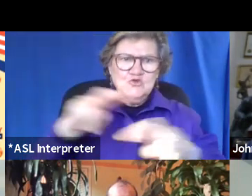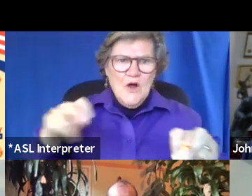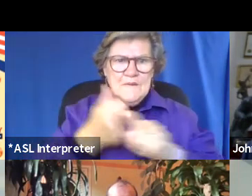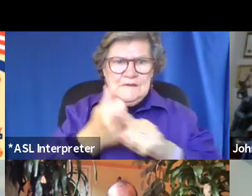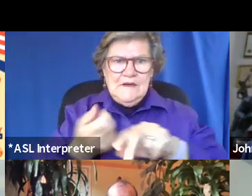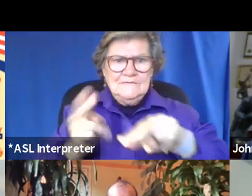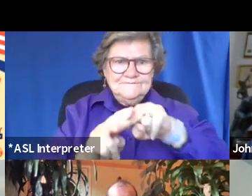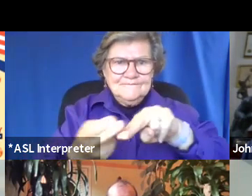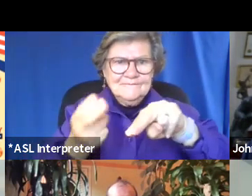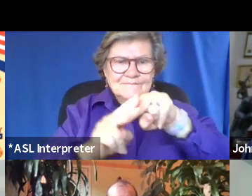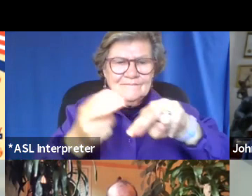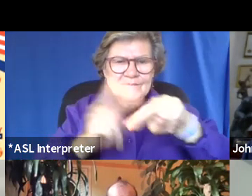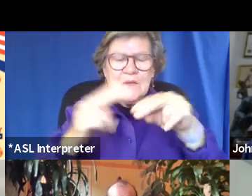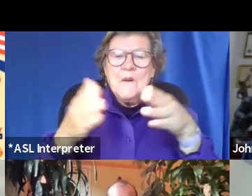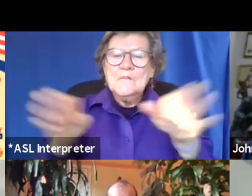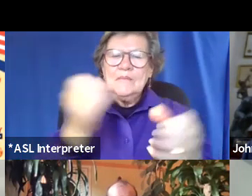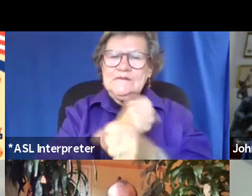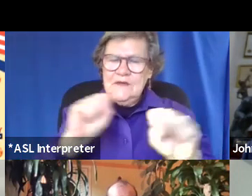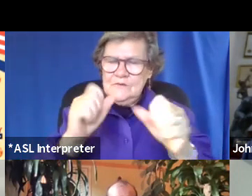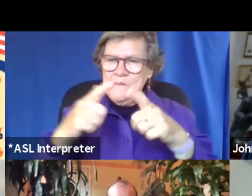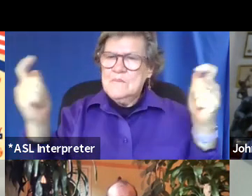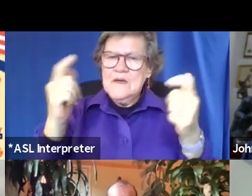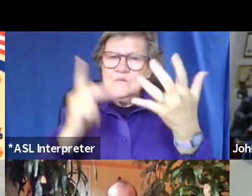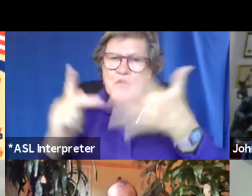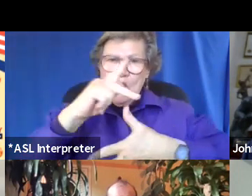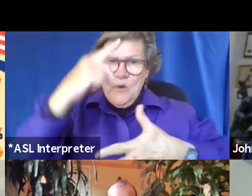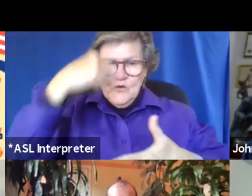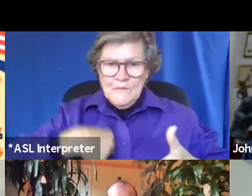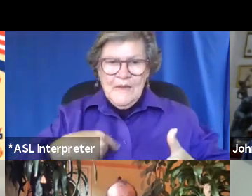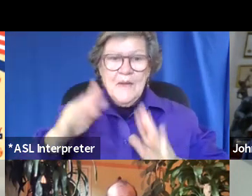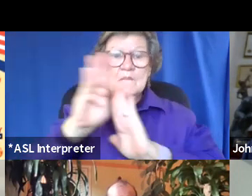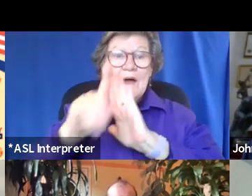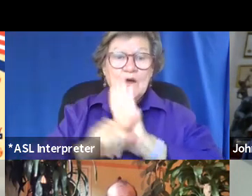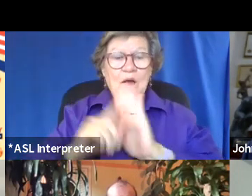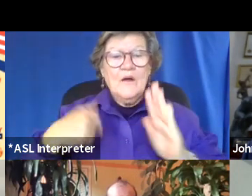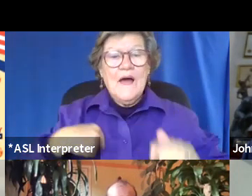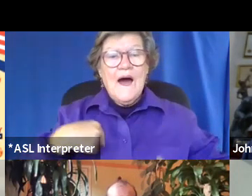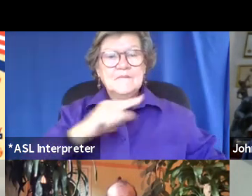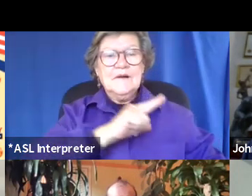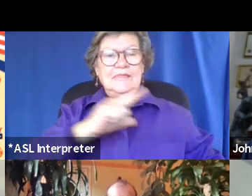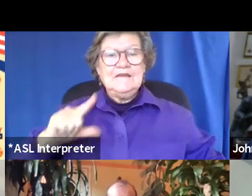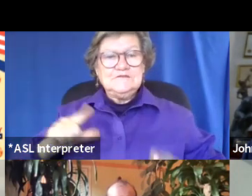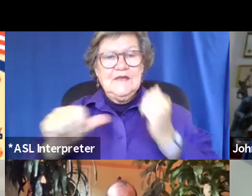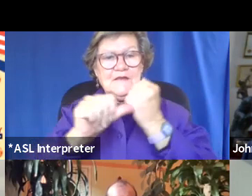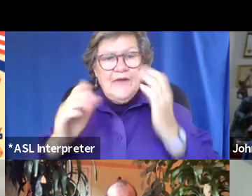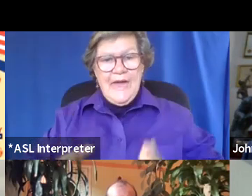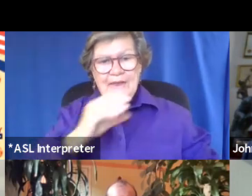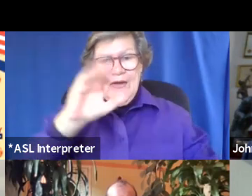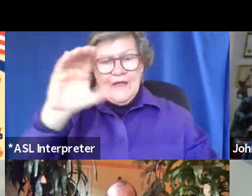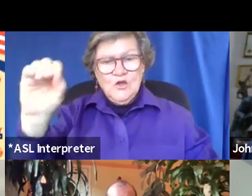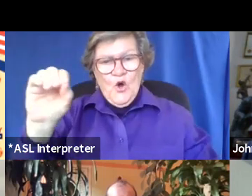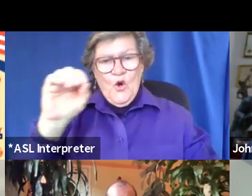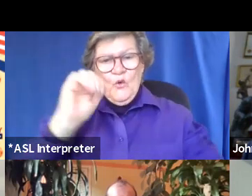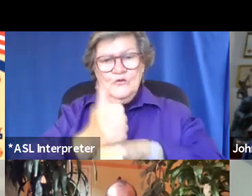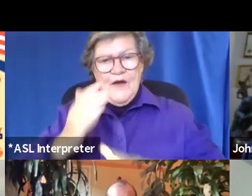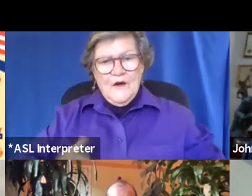public safety is going to be a huge priority for me. My background, I'm a former legislative aide. I'm also the co-founder of a nonprofit